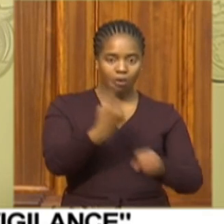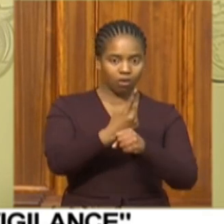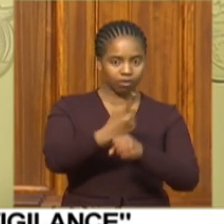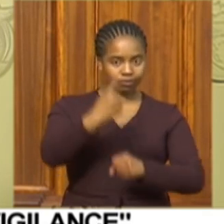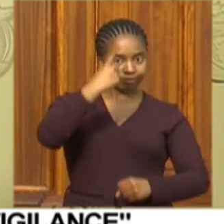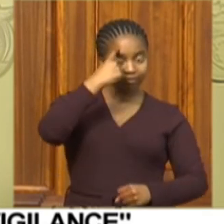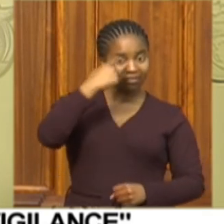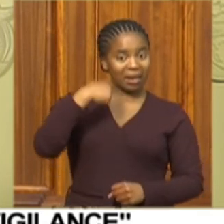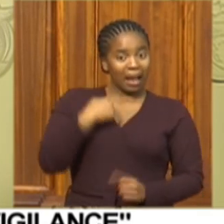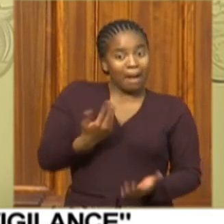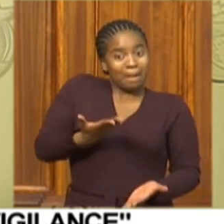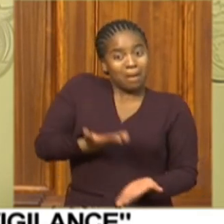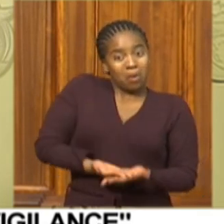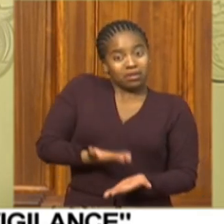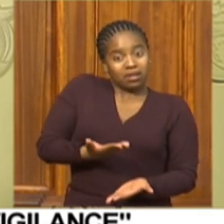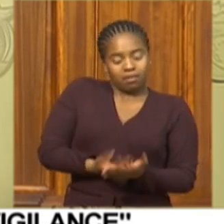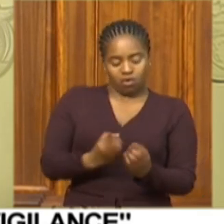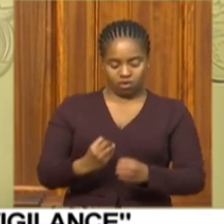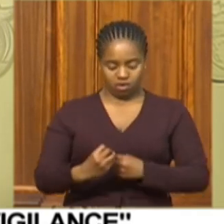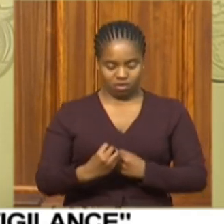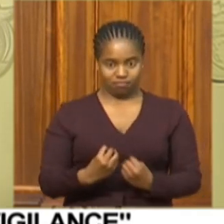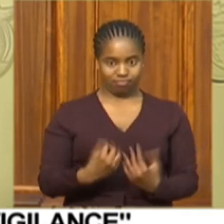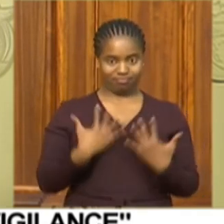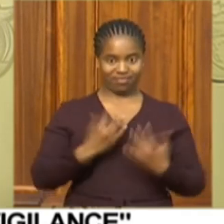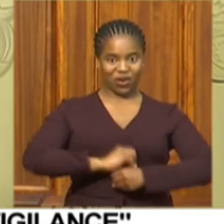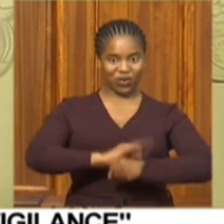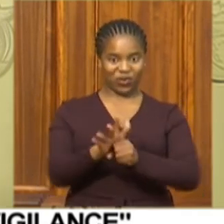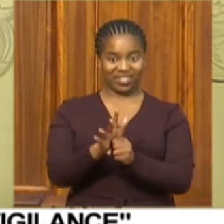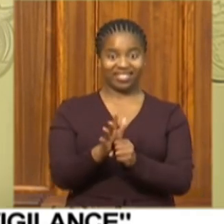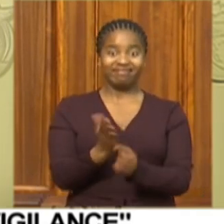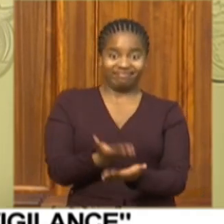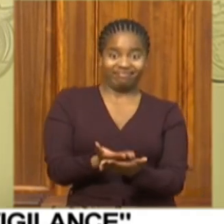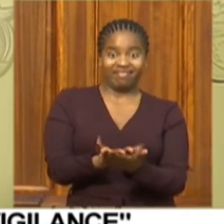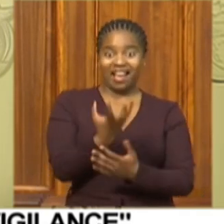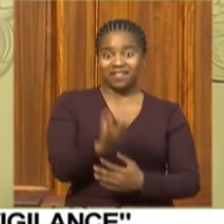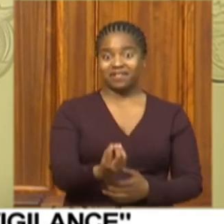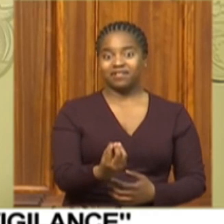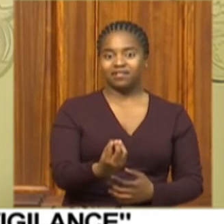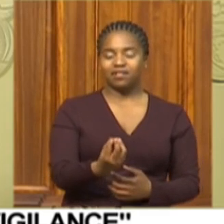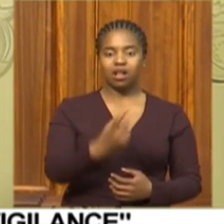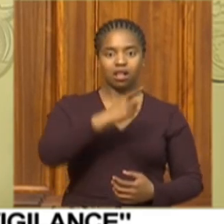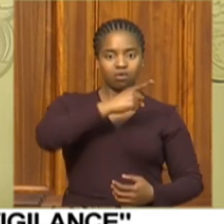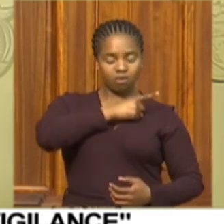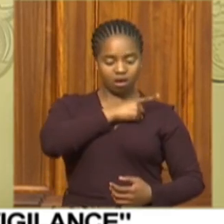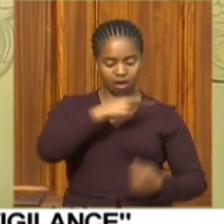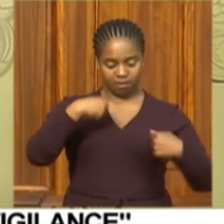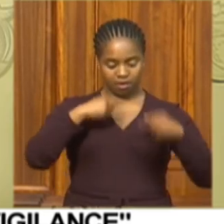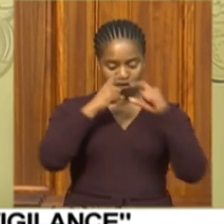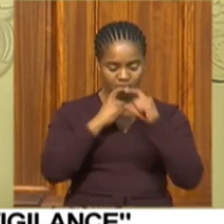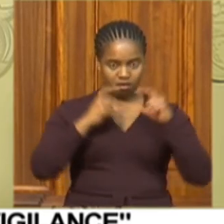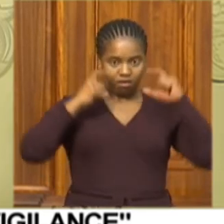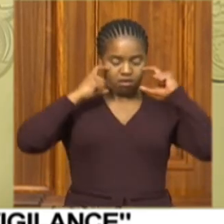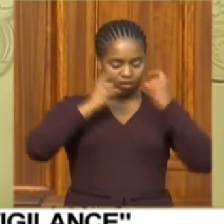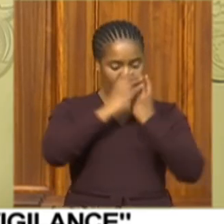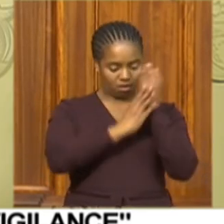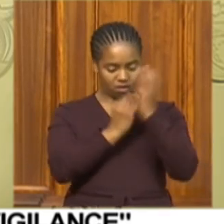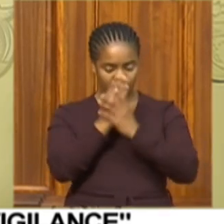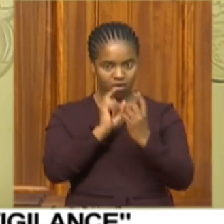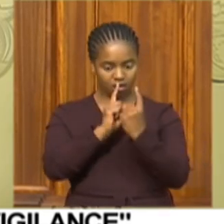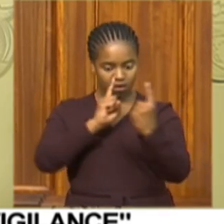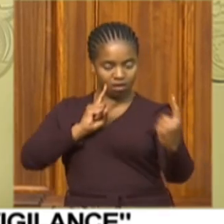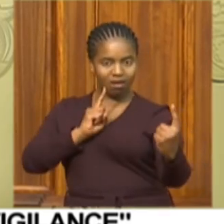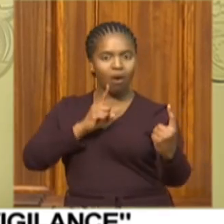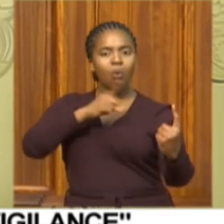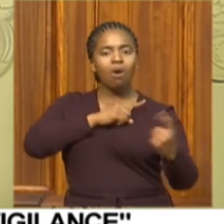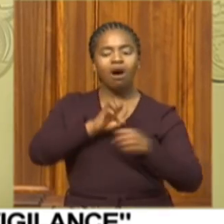as potentially infected with the virus and continue to behave responsibly so that we do not pass